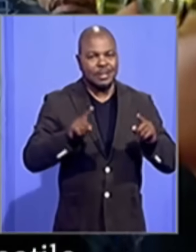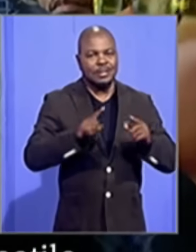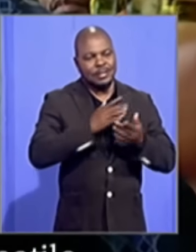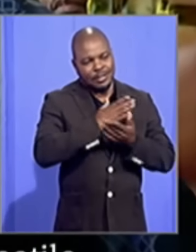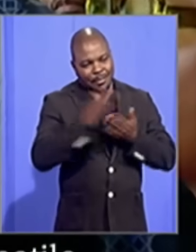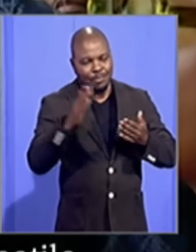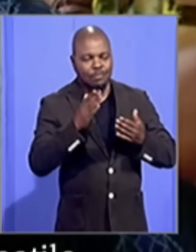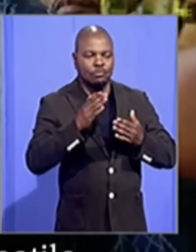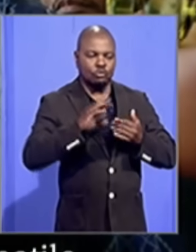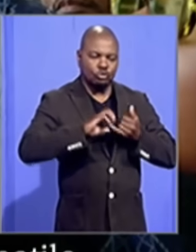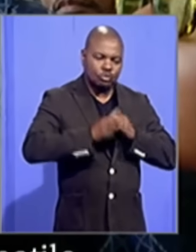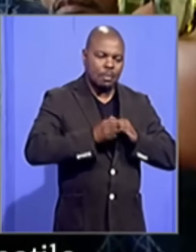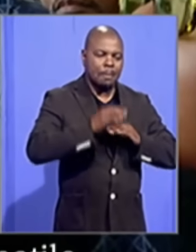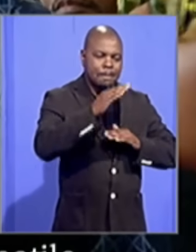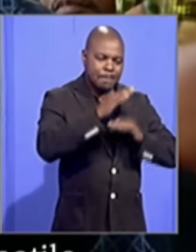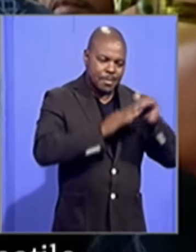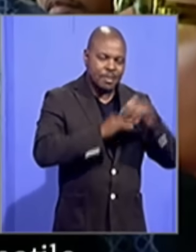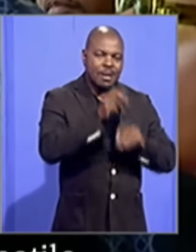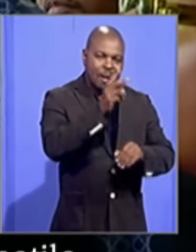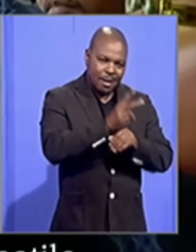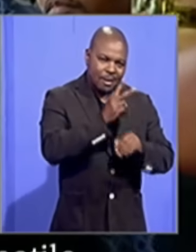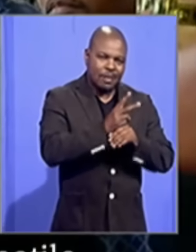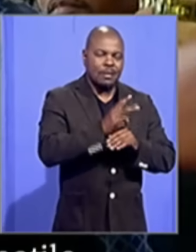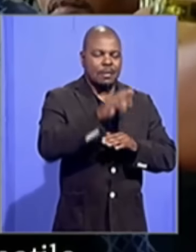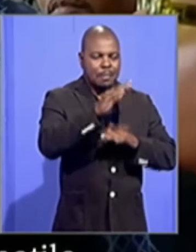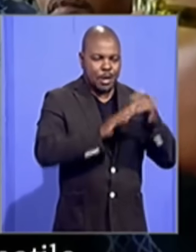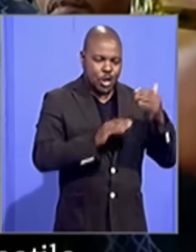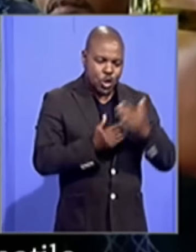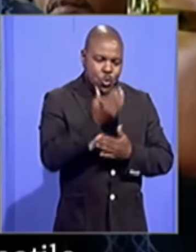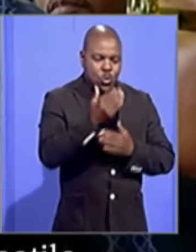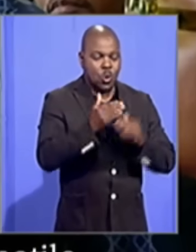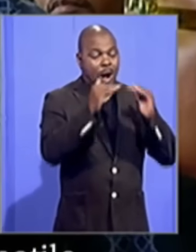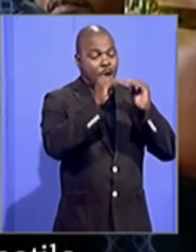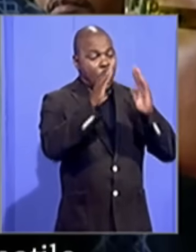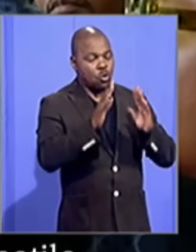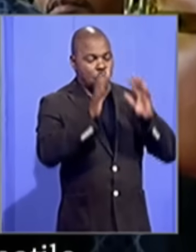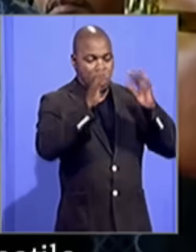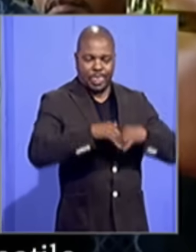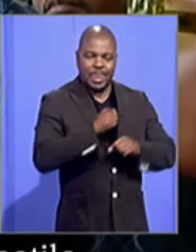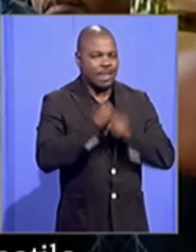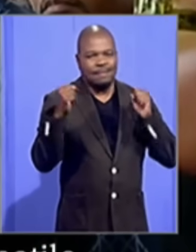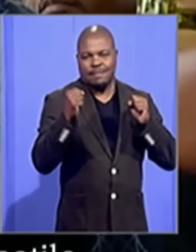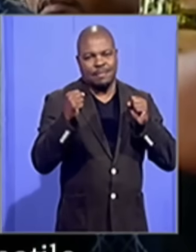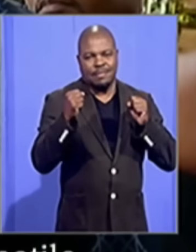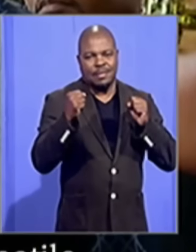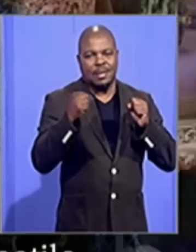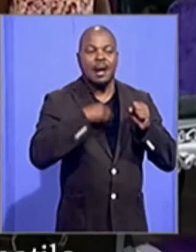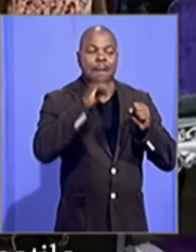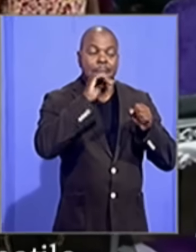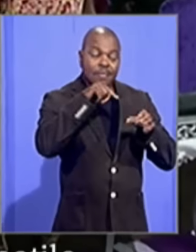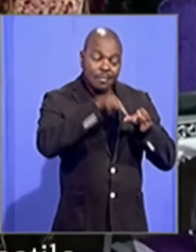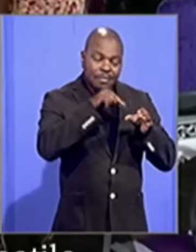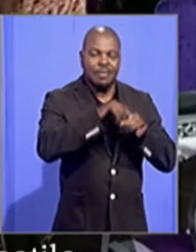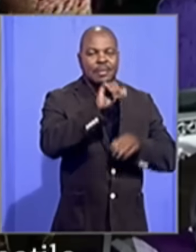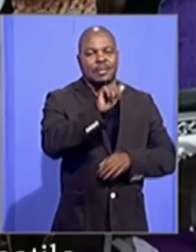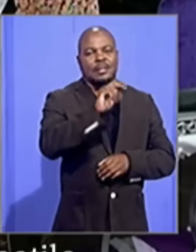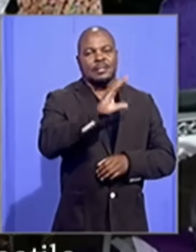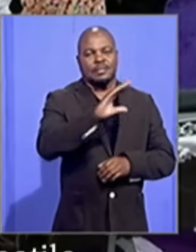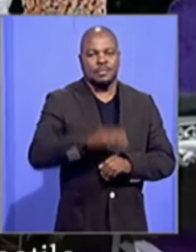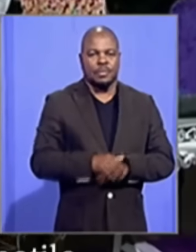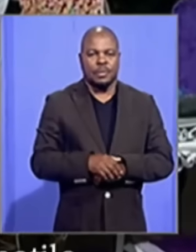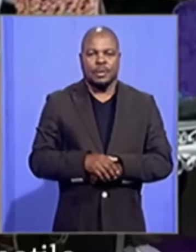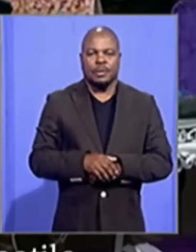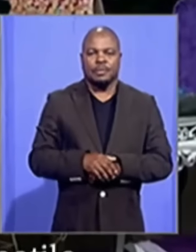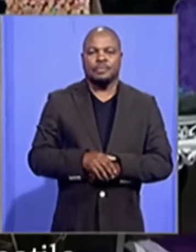rebuilding, renewing, and this house will never fall. And I meant the ANC. Re sa le fotona